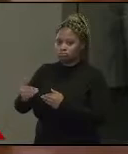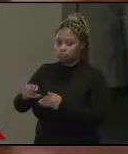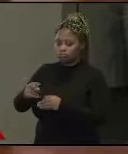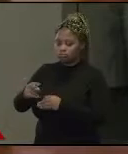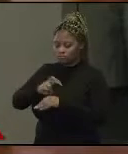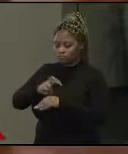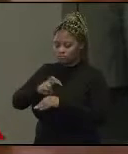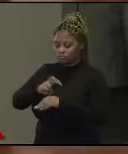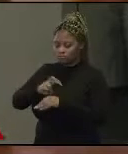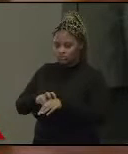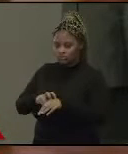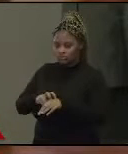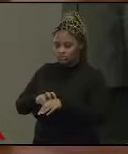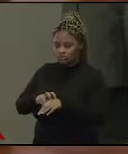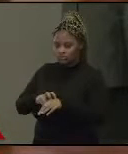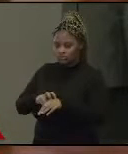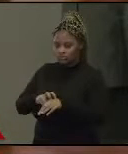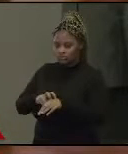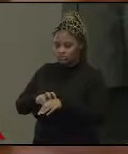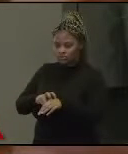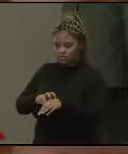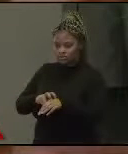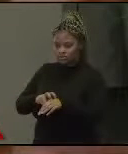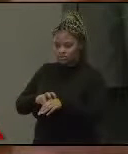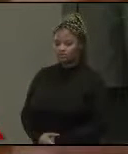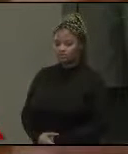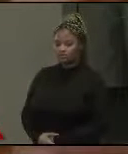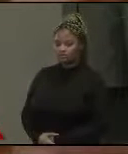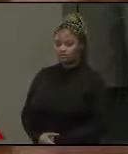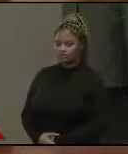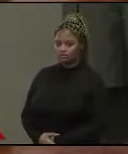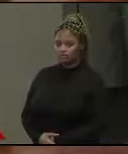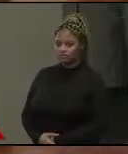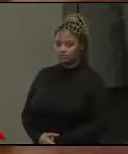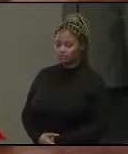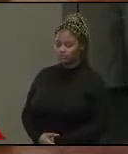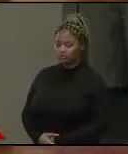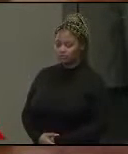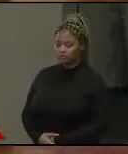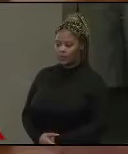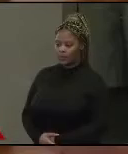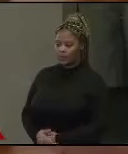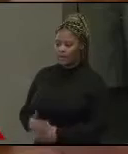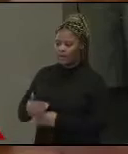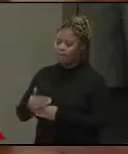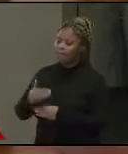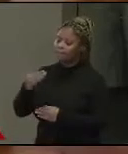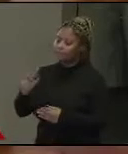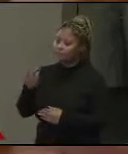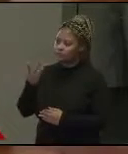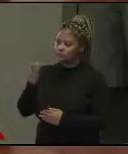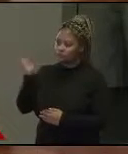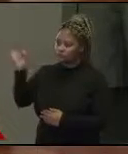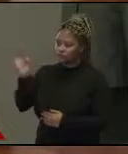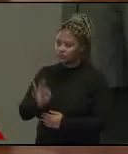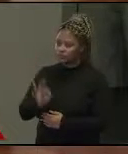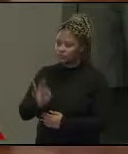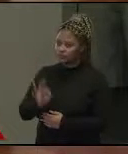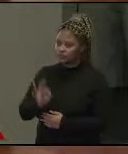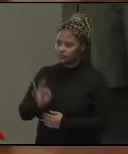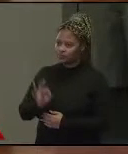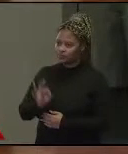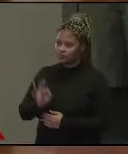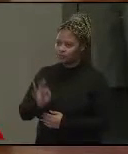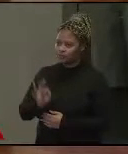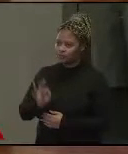2017 indicates that just over 80% of South African households live in formal dwellings, and the lowest